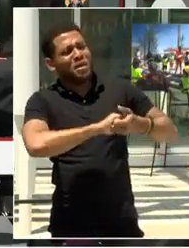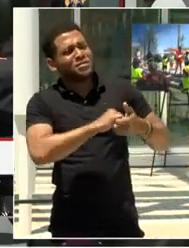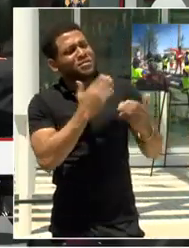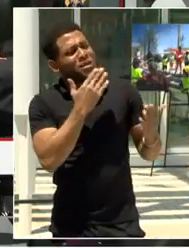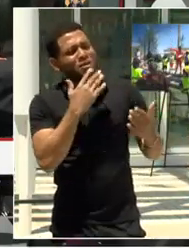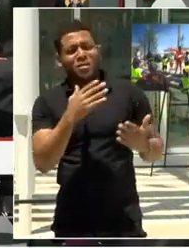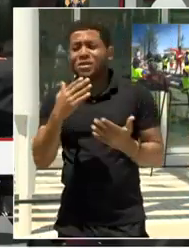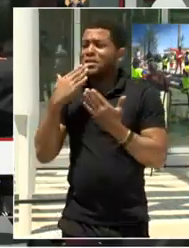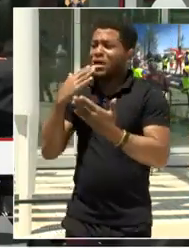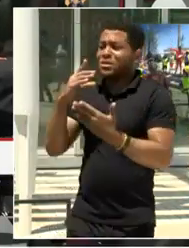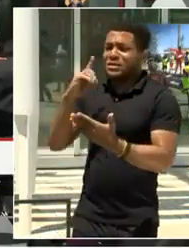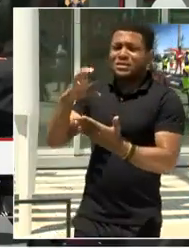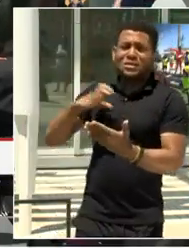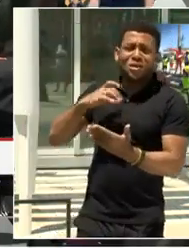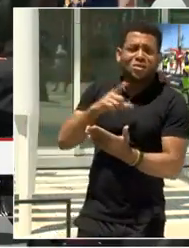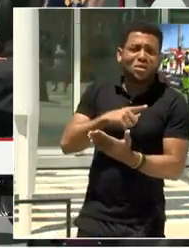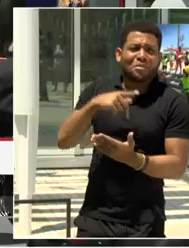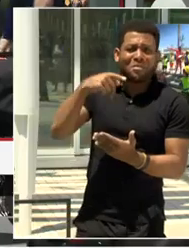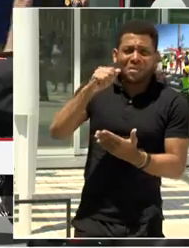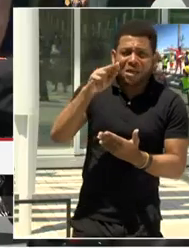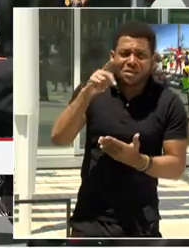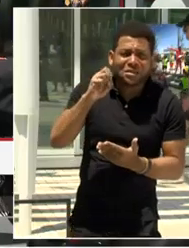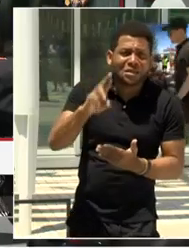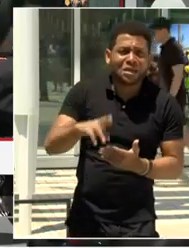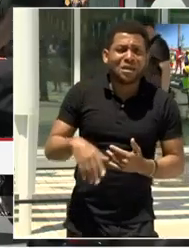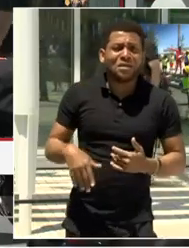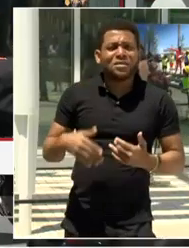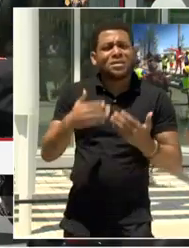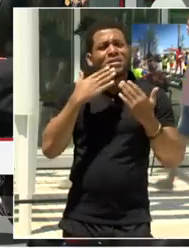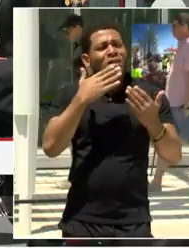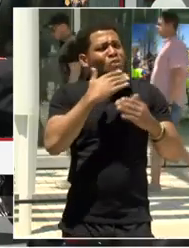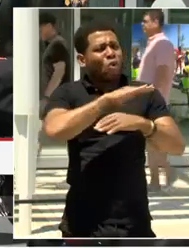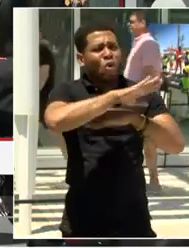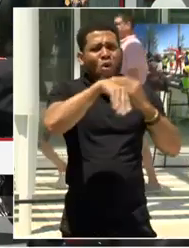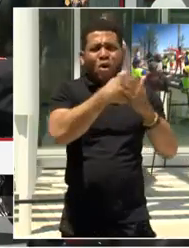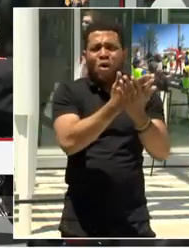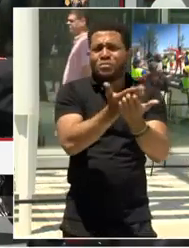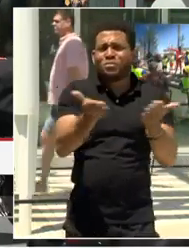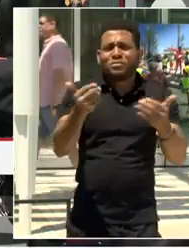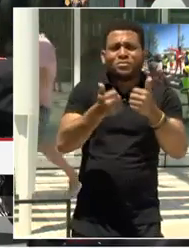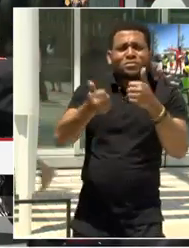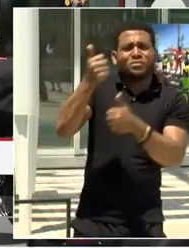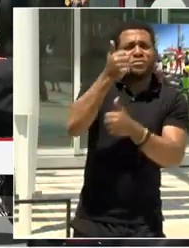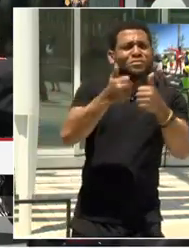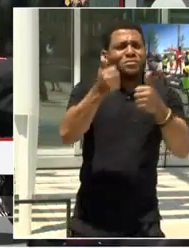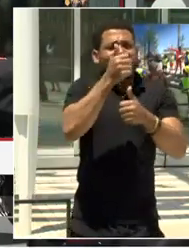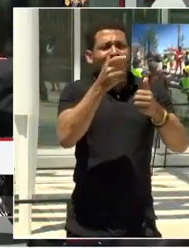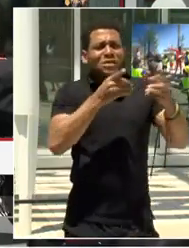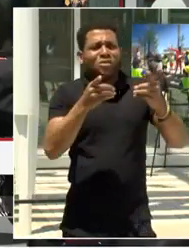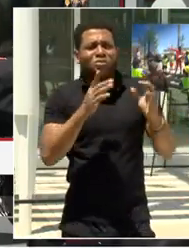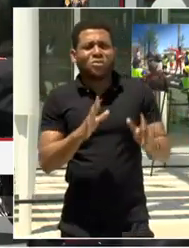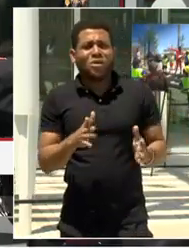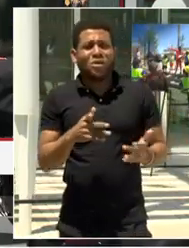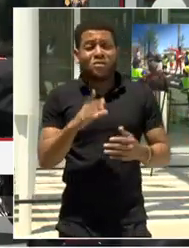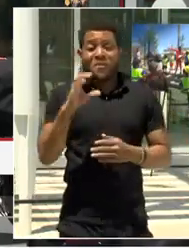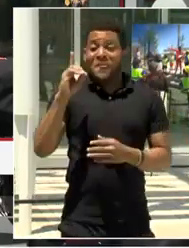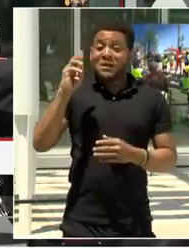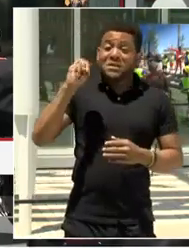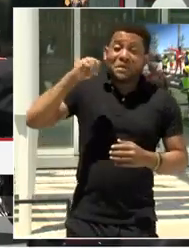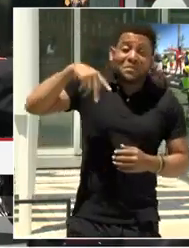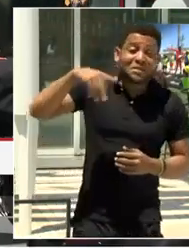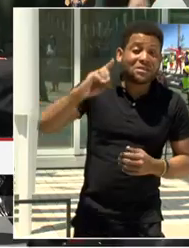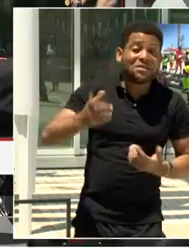5. Thank you to all the folks in the mayor's administration, Jills, the folks at Dimphead, who have put in a lot of